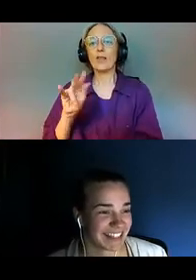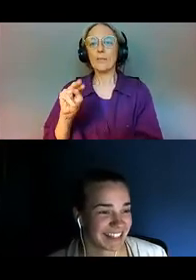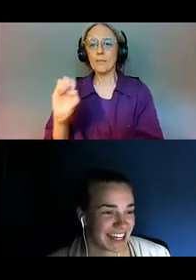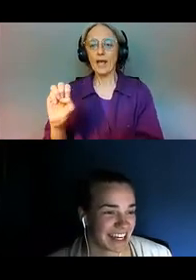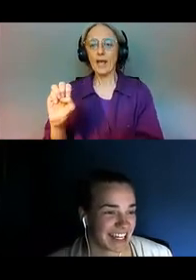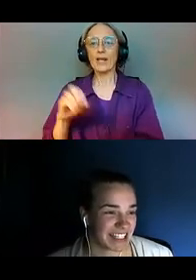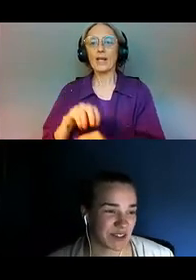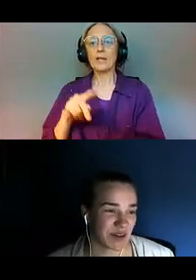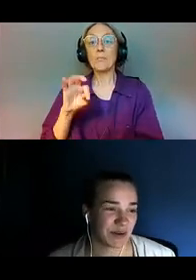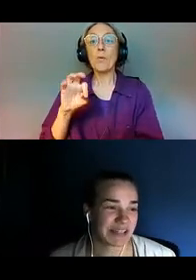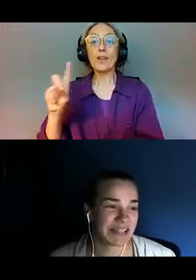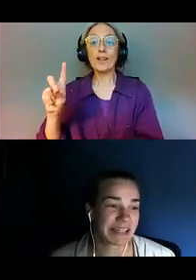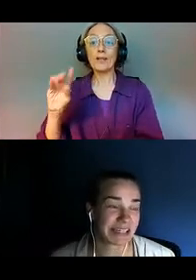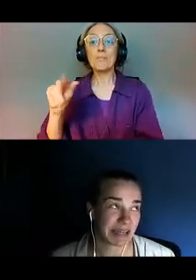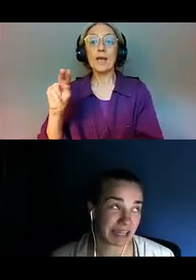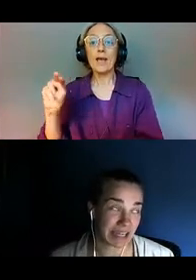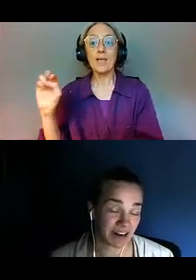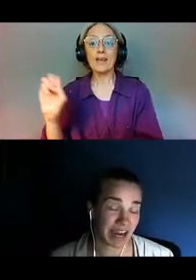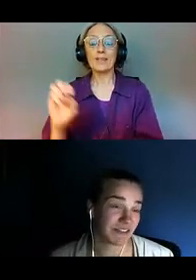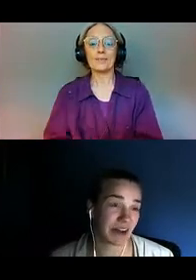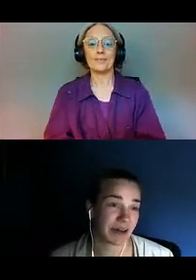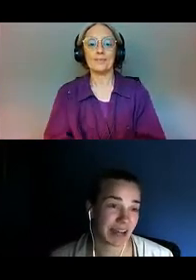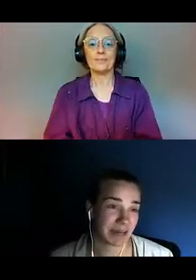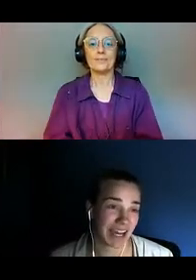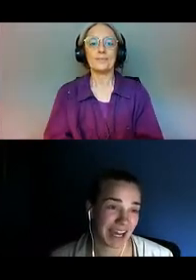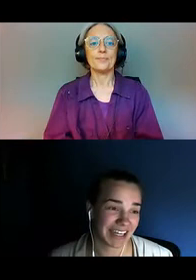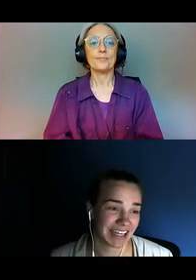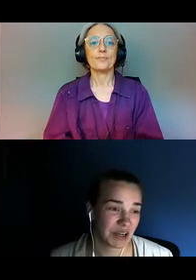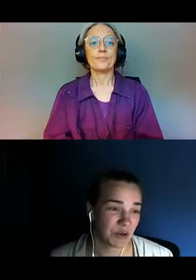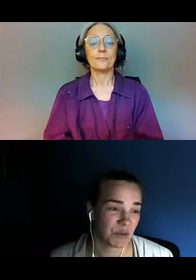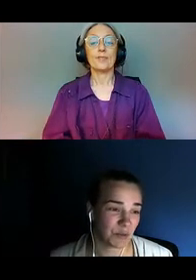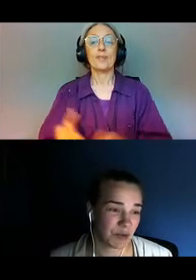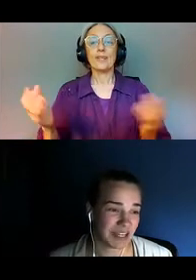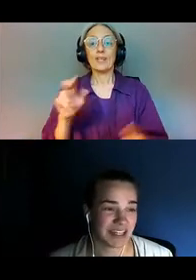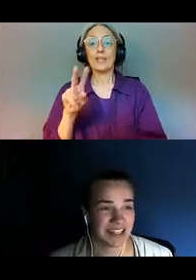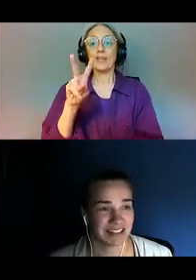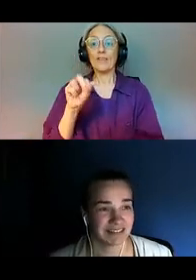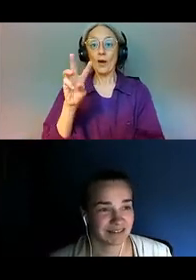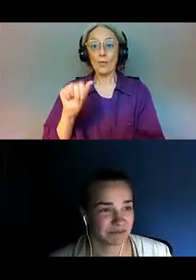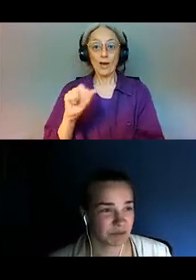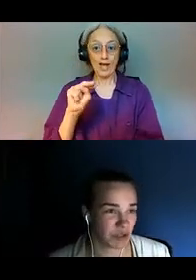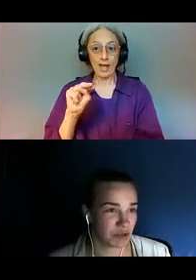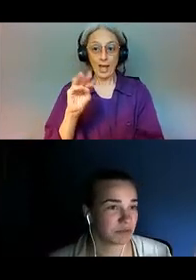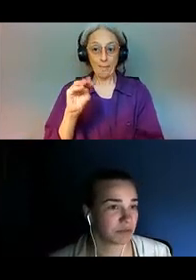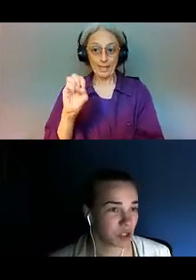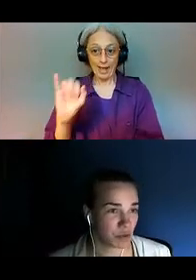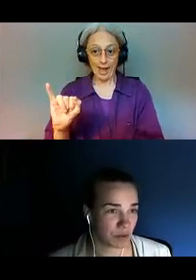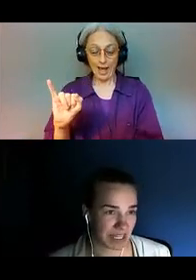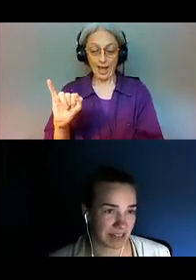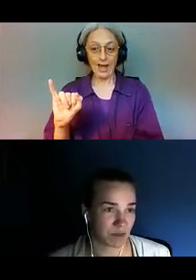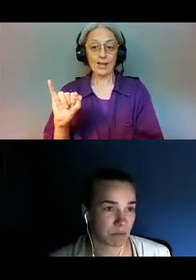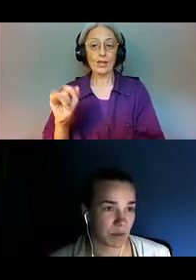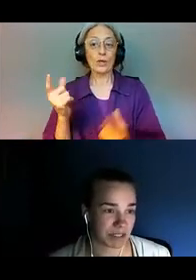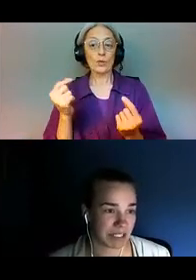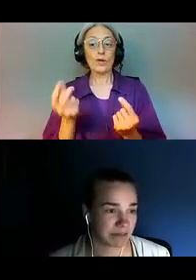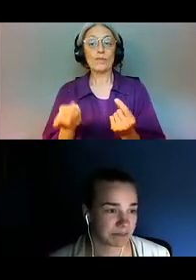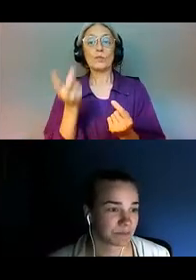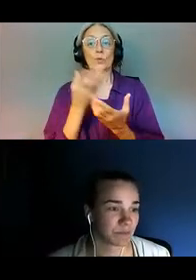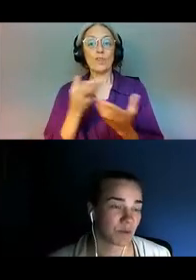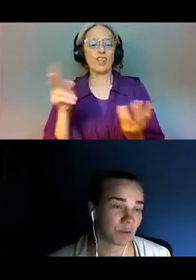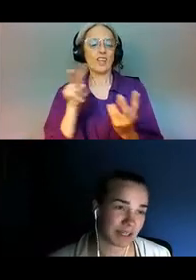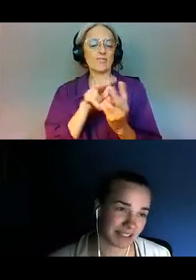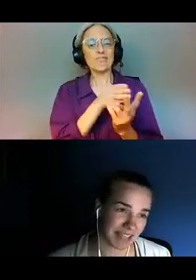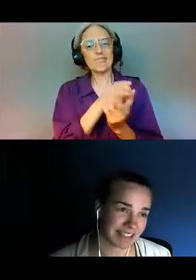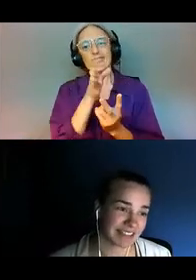Portland. And so here at VAWA MEI, we do two things